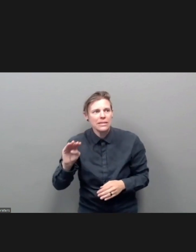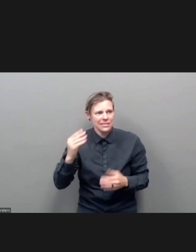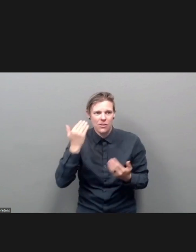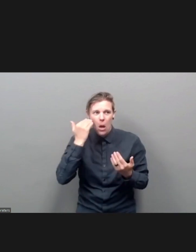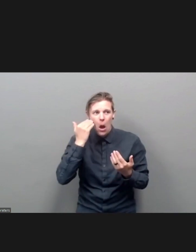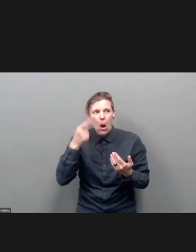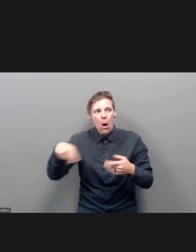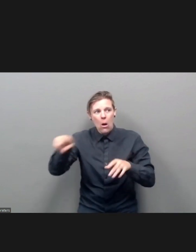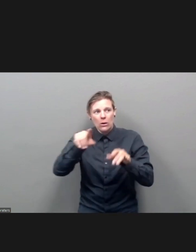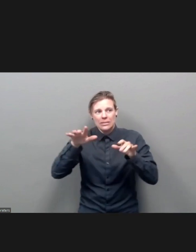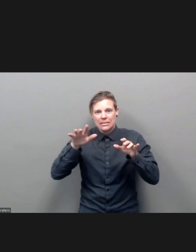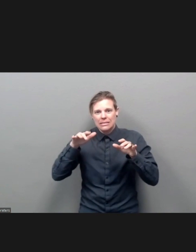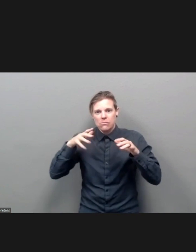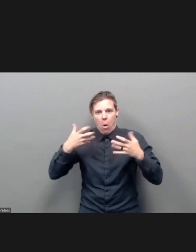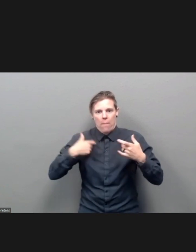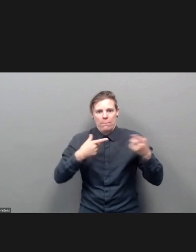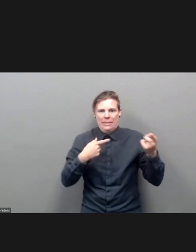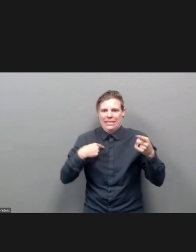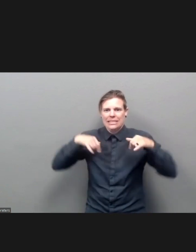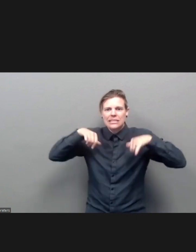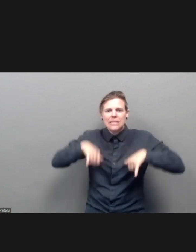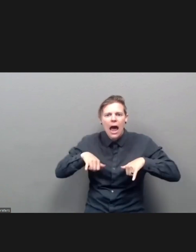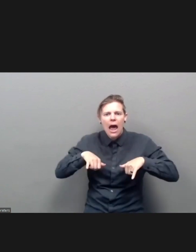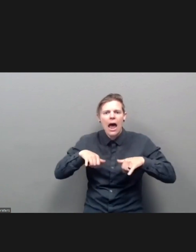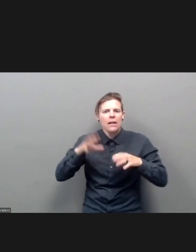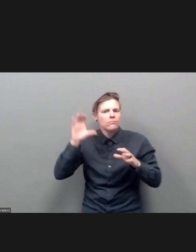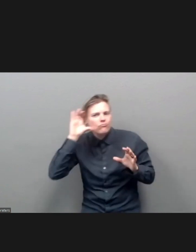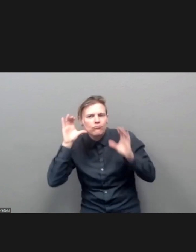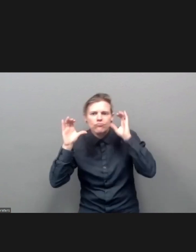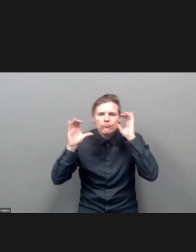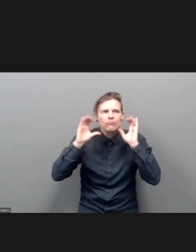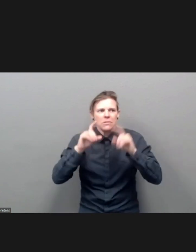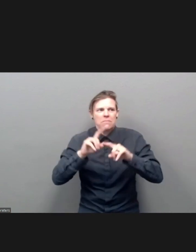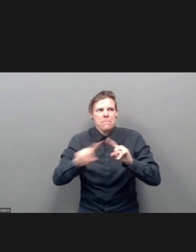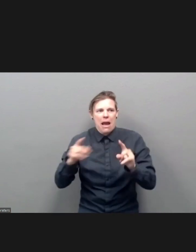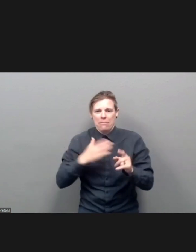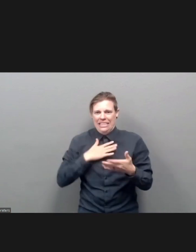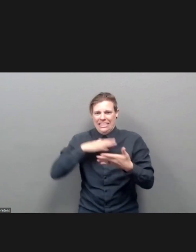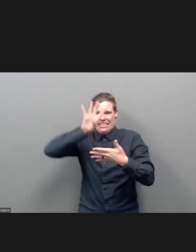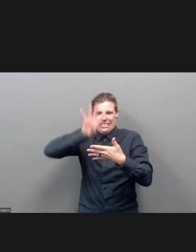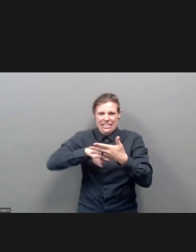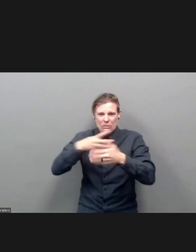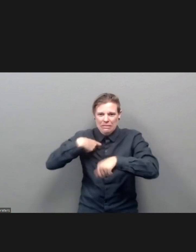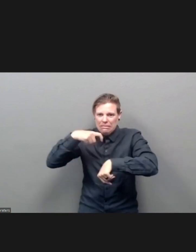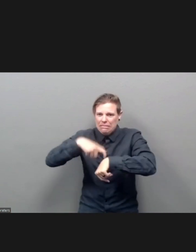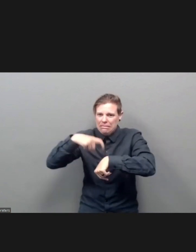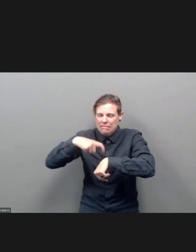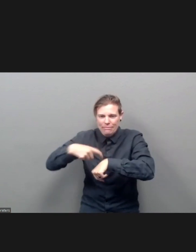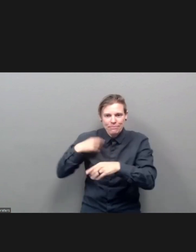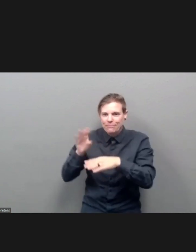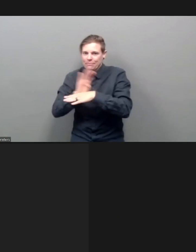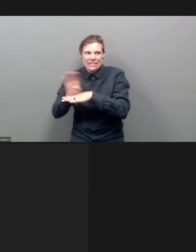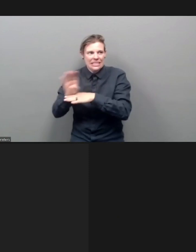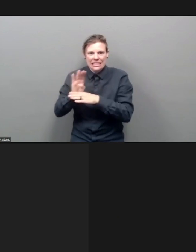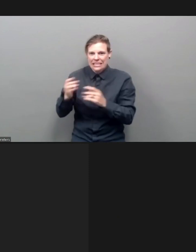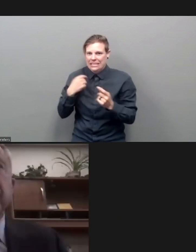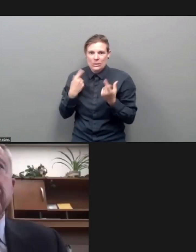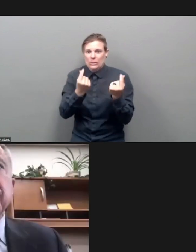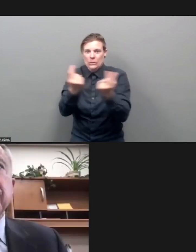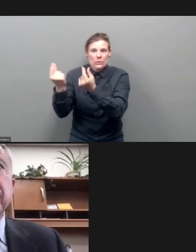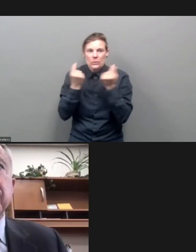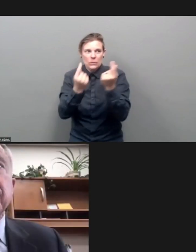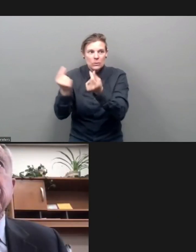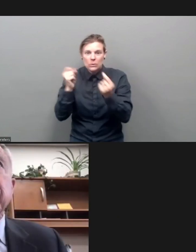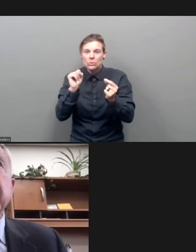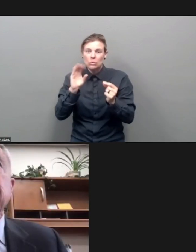answer questions. We rearranged the day in order for me to say thank you to Dr. Grace, the Department of Health, all of